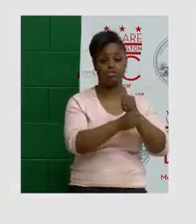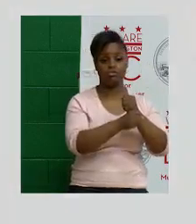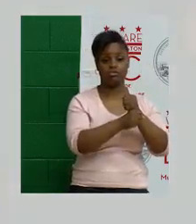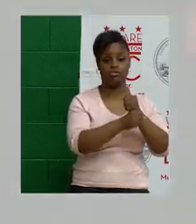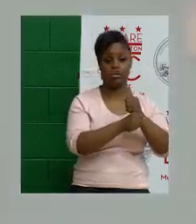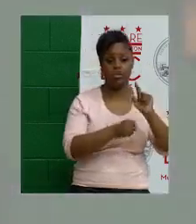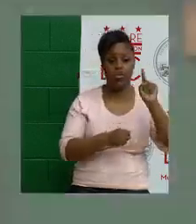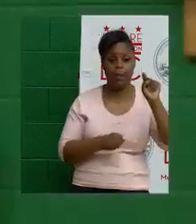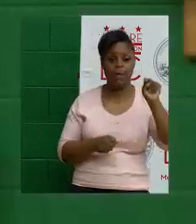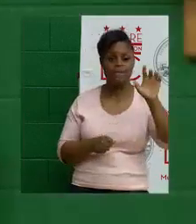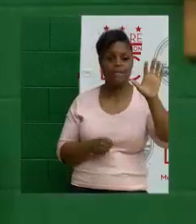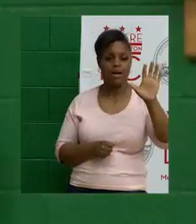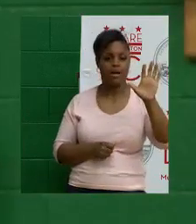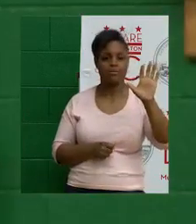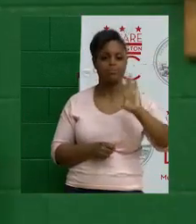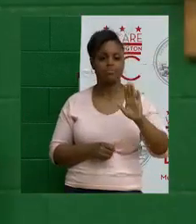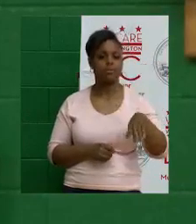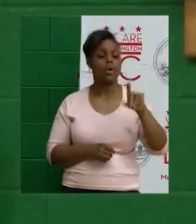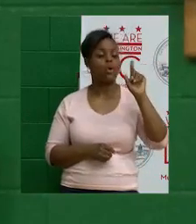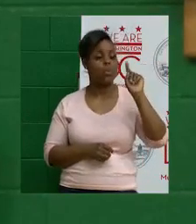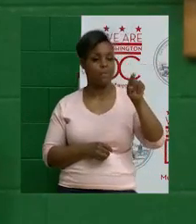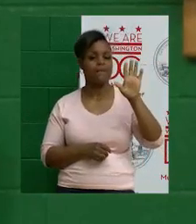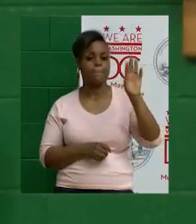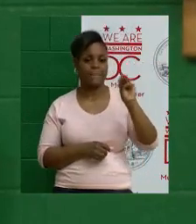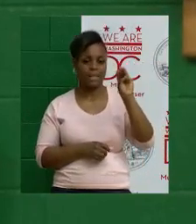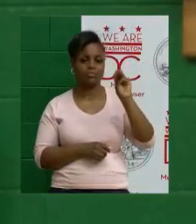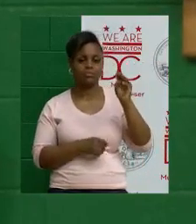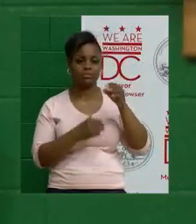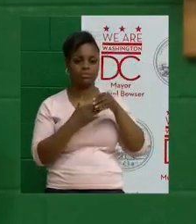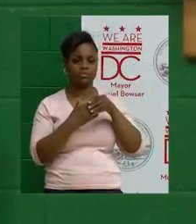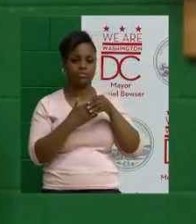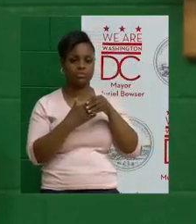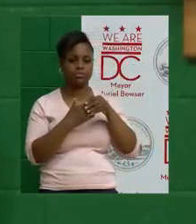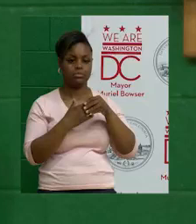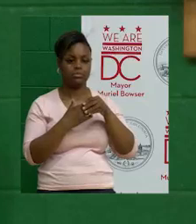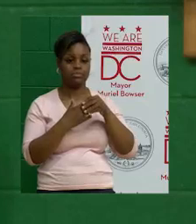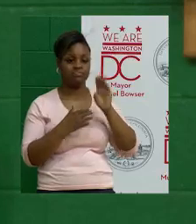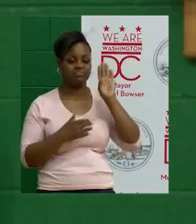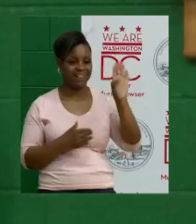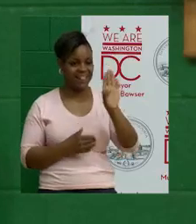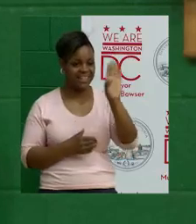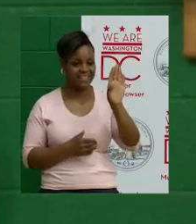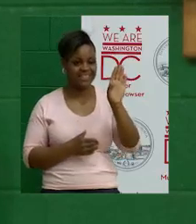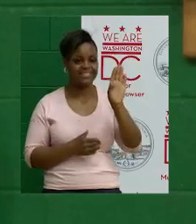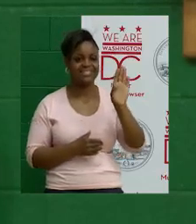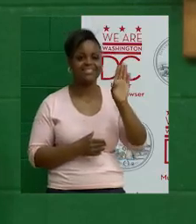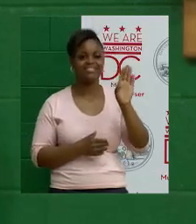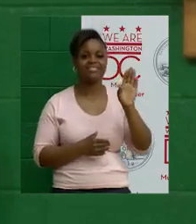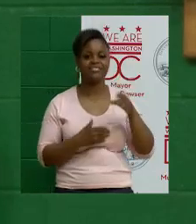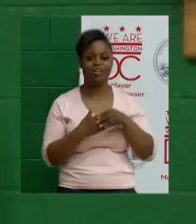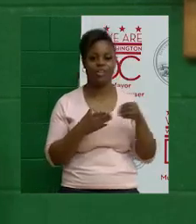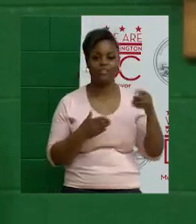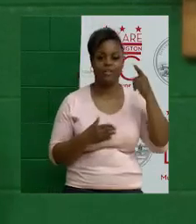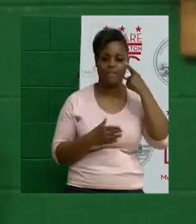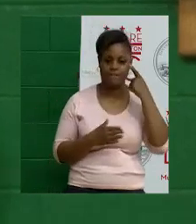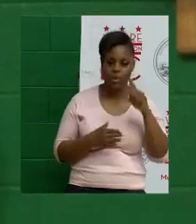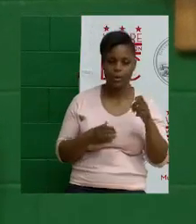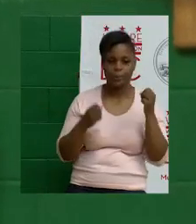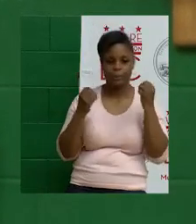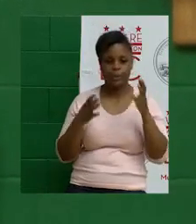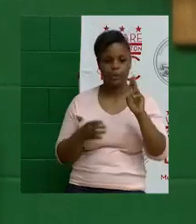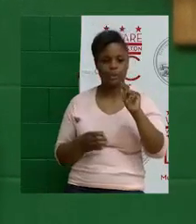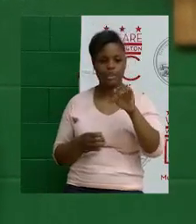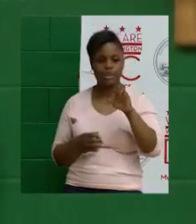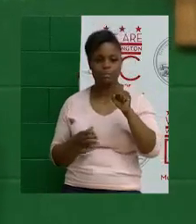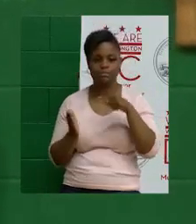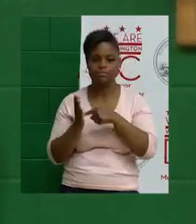$500 million invested in projects to preserve and produce almost 5,000 units in the District of Columbia. But there's